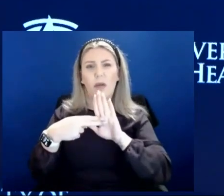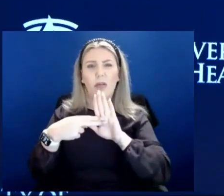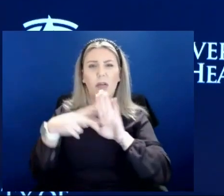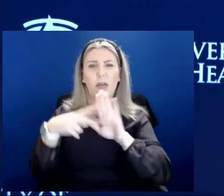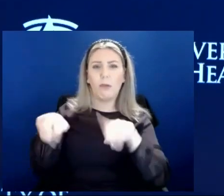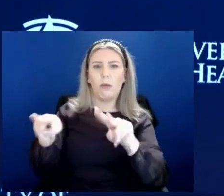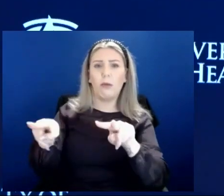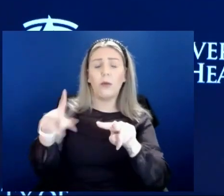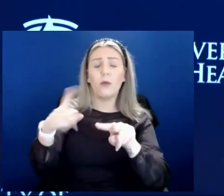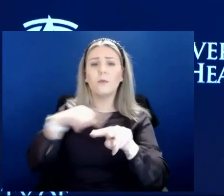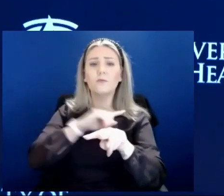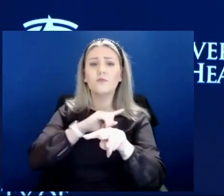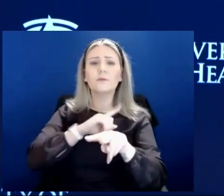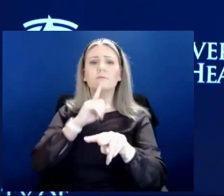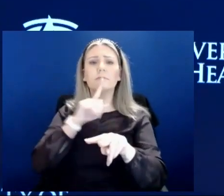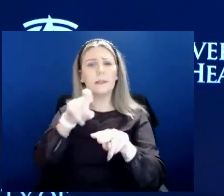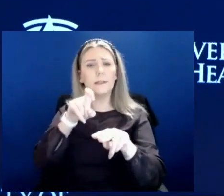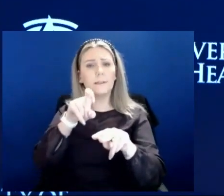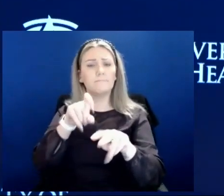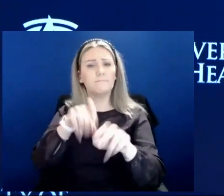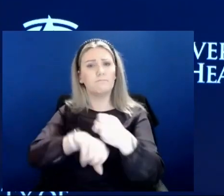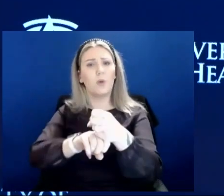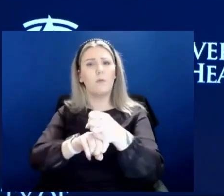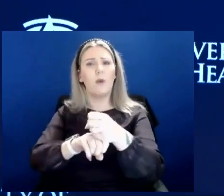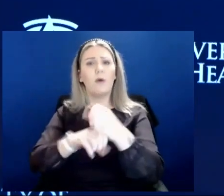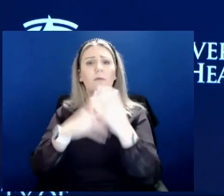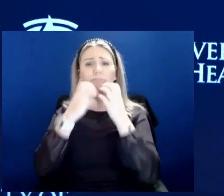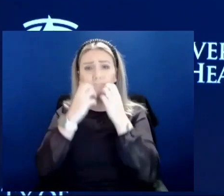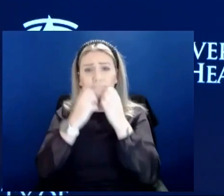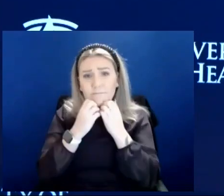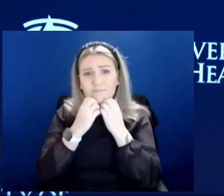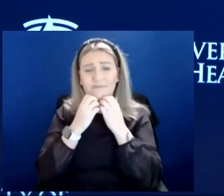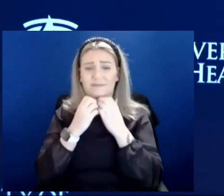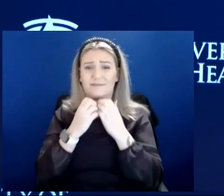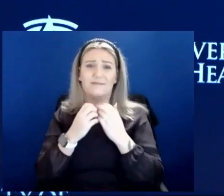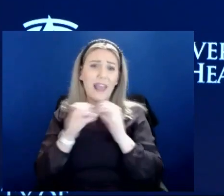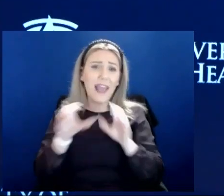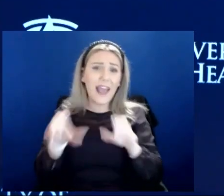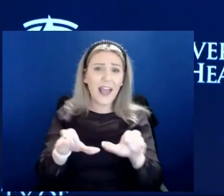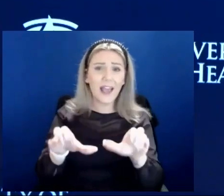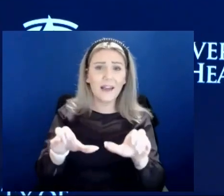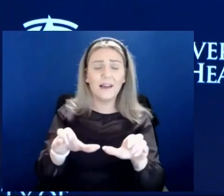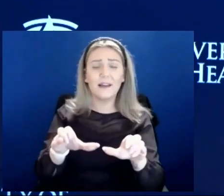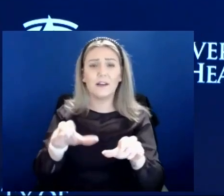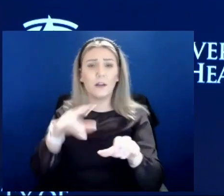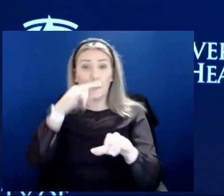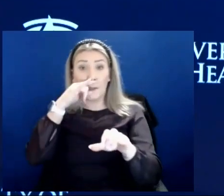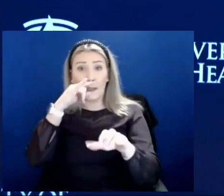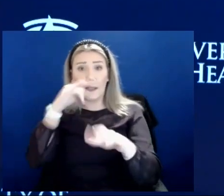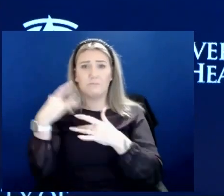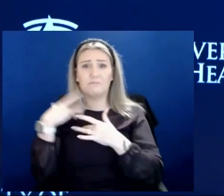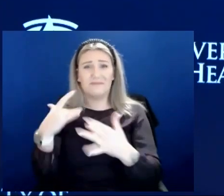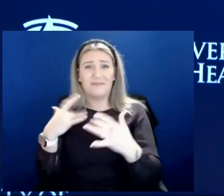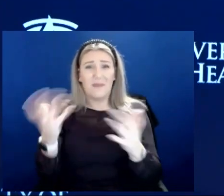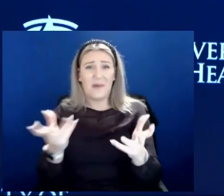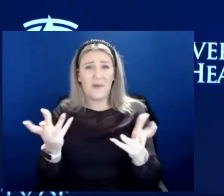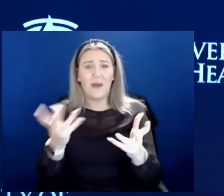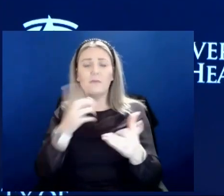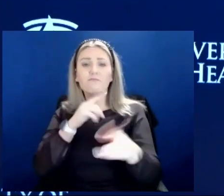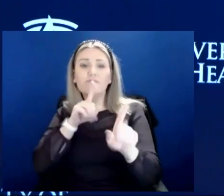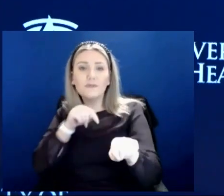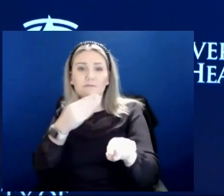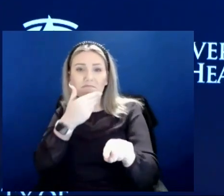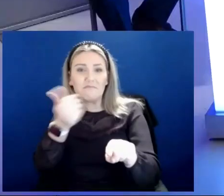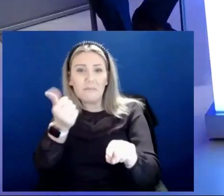compassion and action. Kids are going to tend to, respond better to those kinds